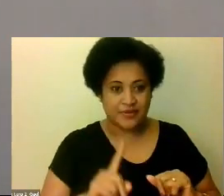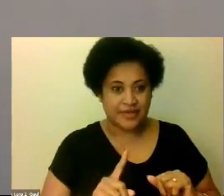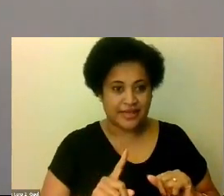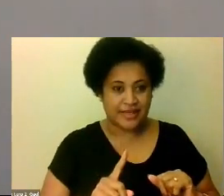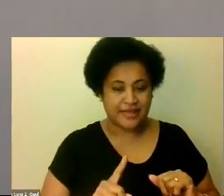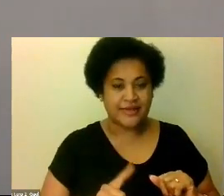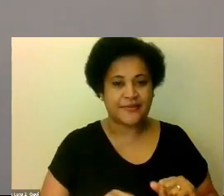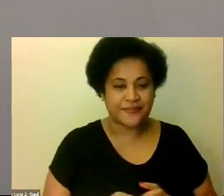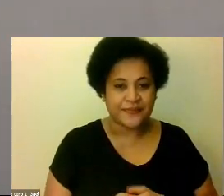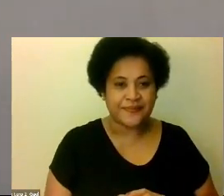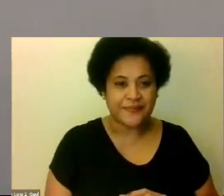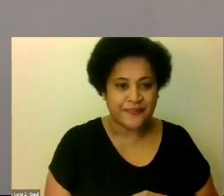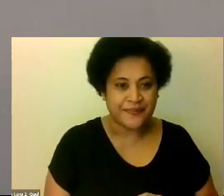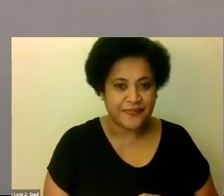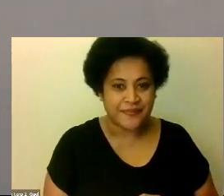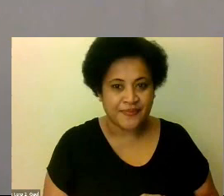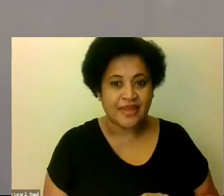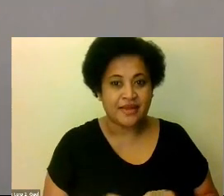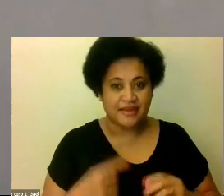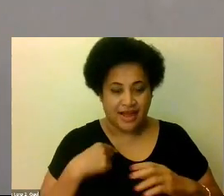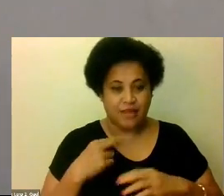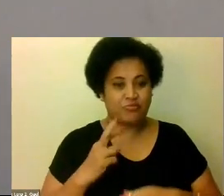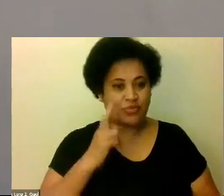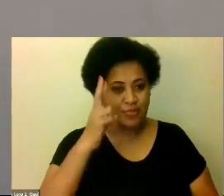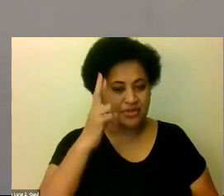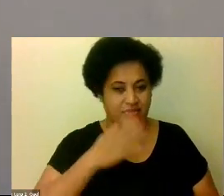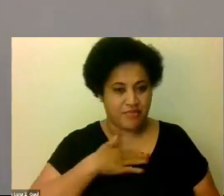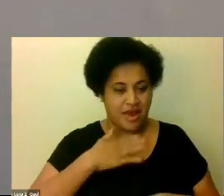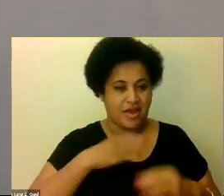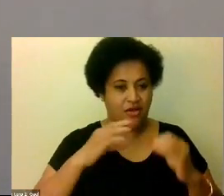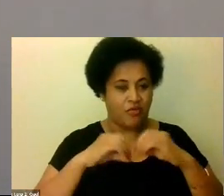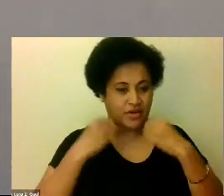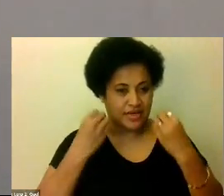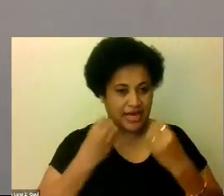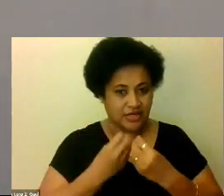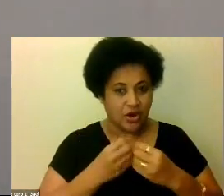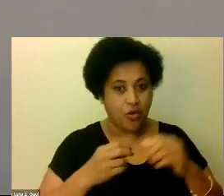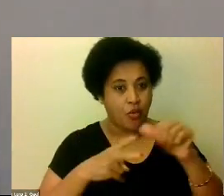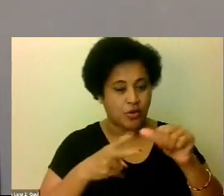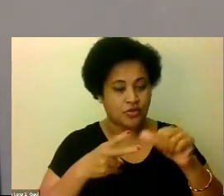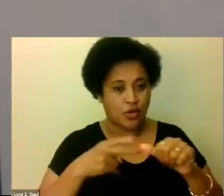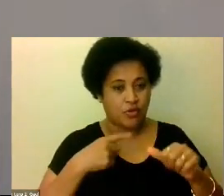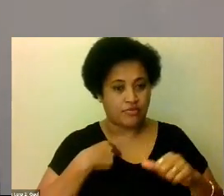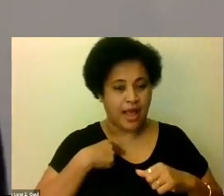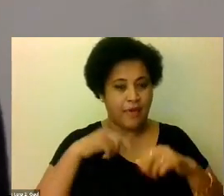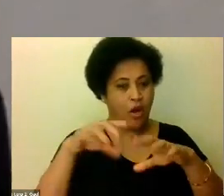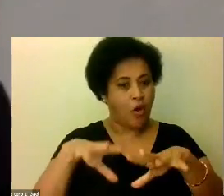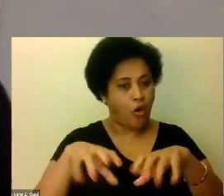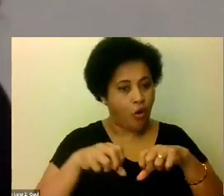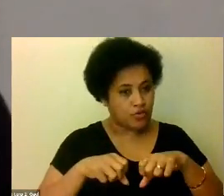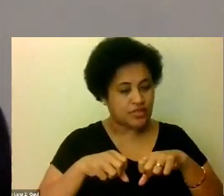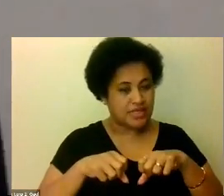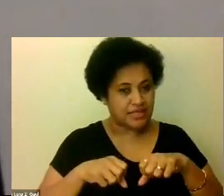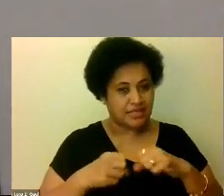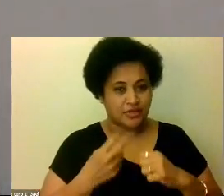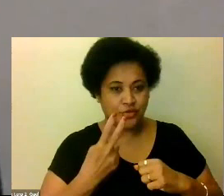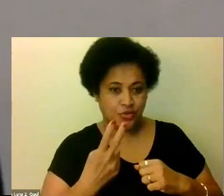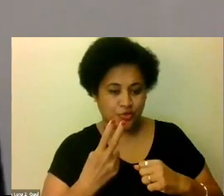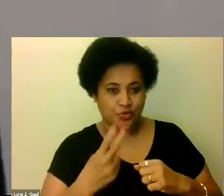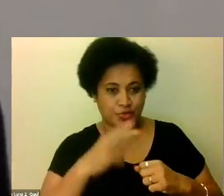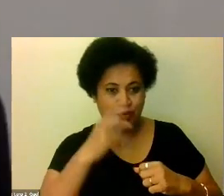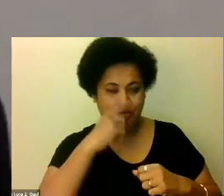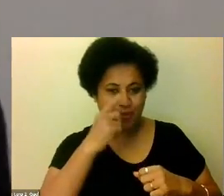not only representing my organization, but also hosting two specialists on this topic from